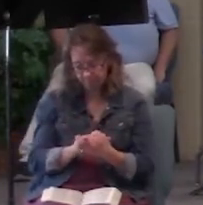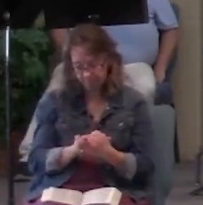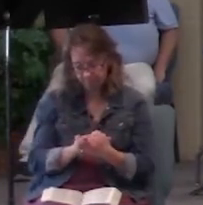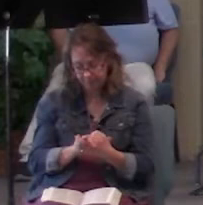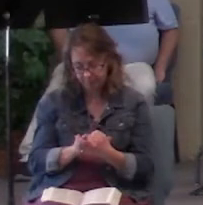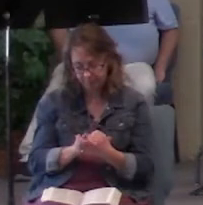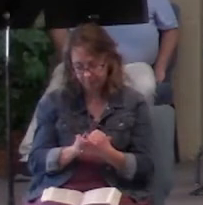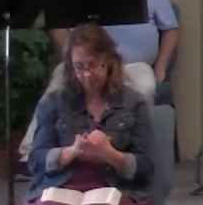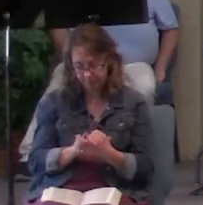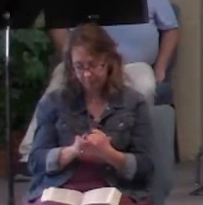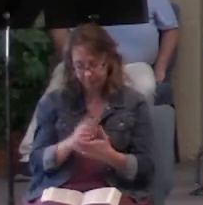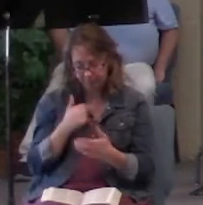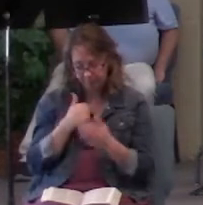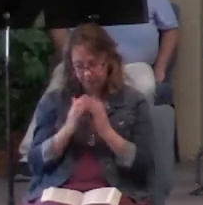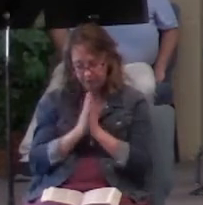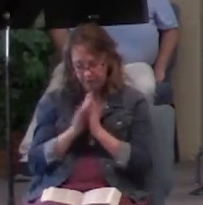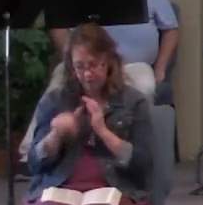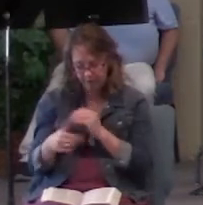God, I pray this morning that